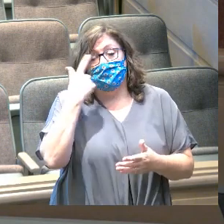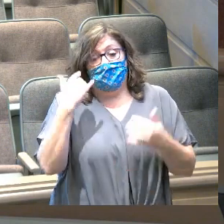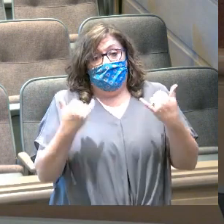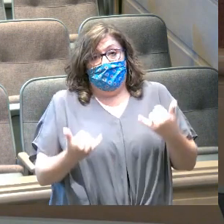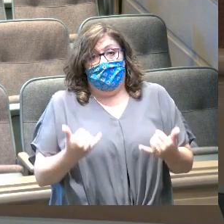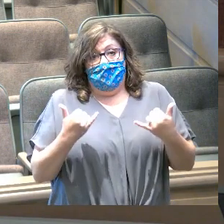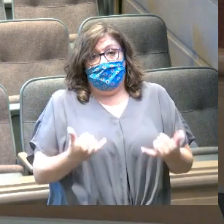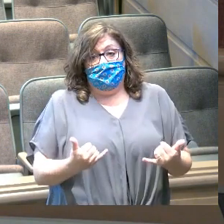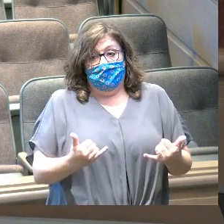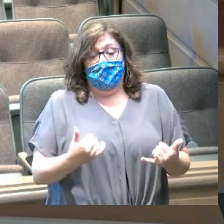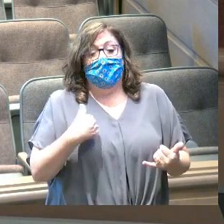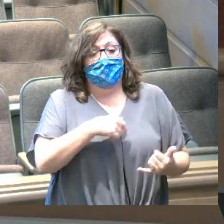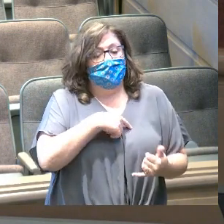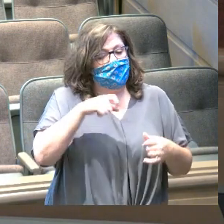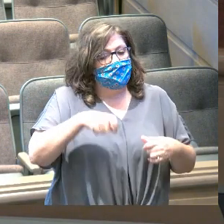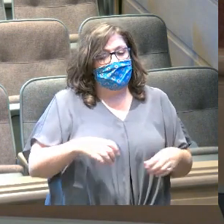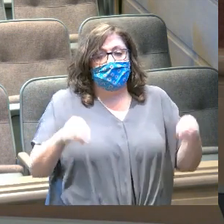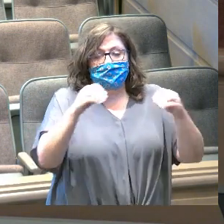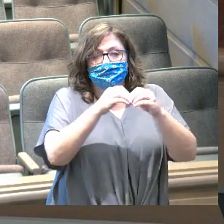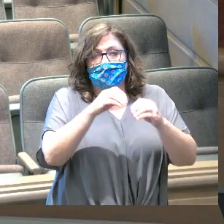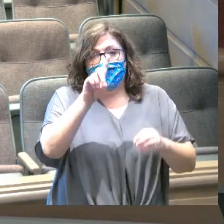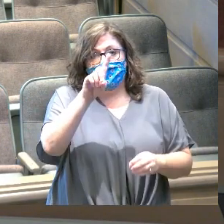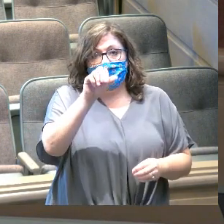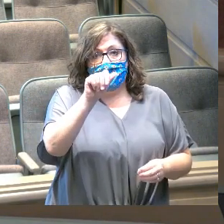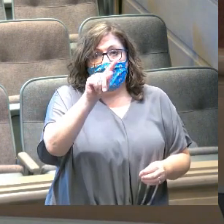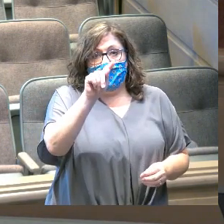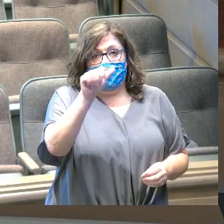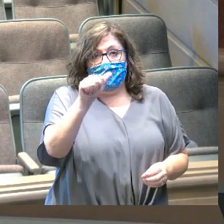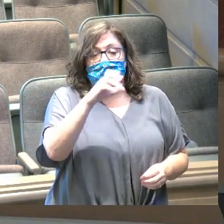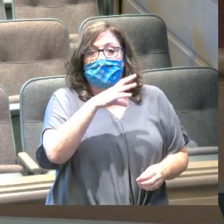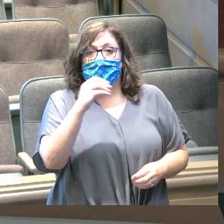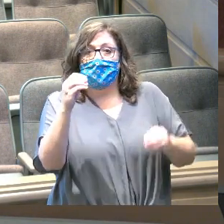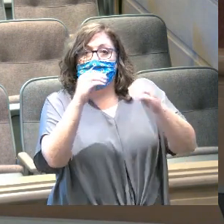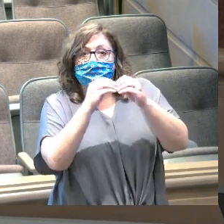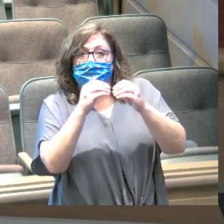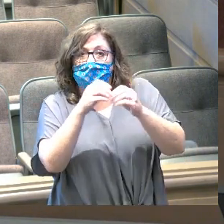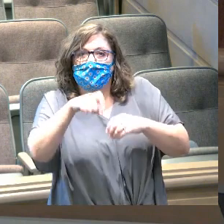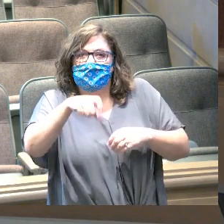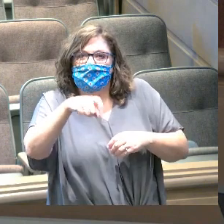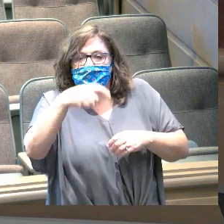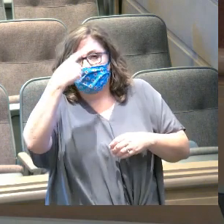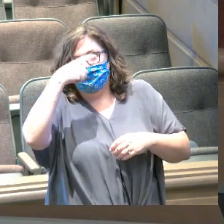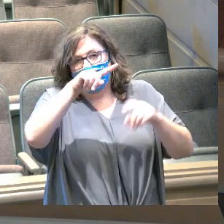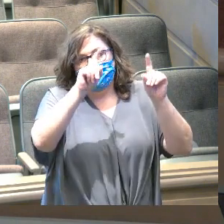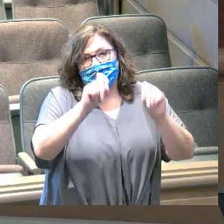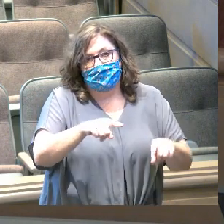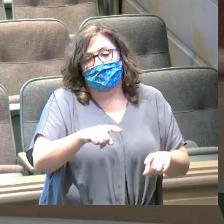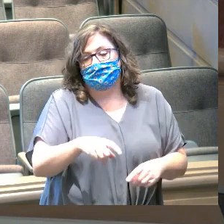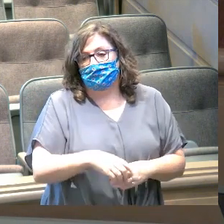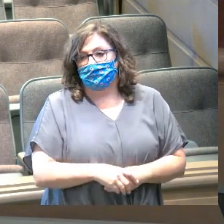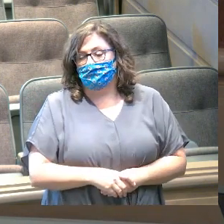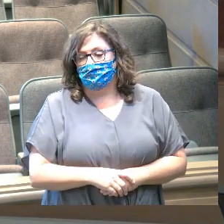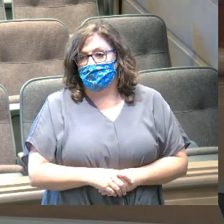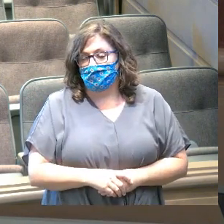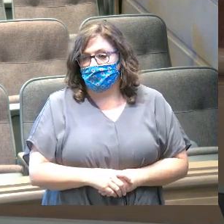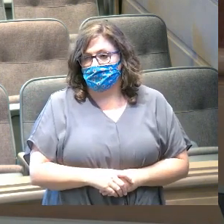time is data and demand for tests. Because I will say this,